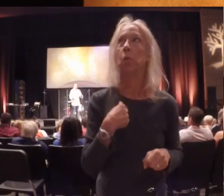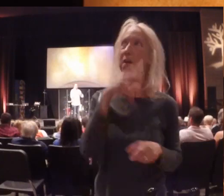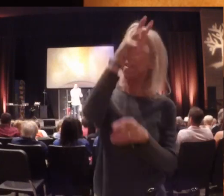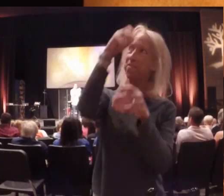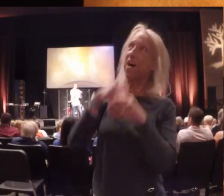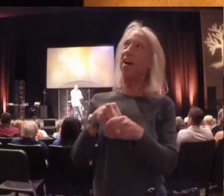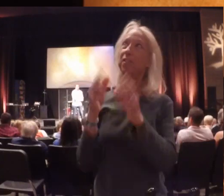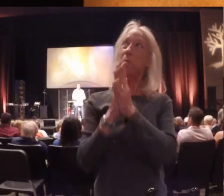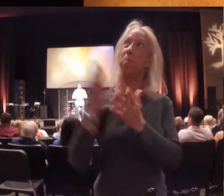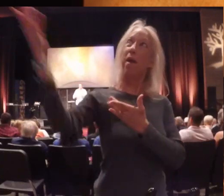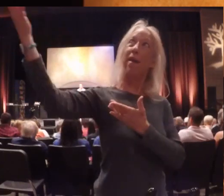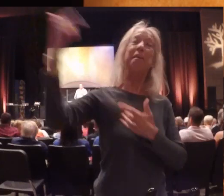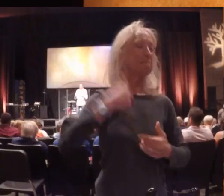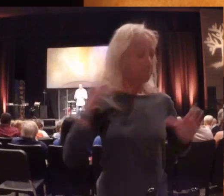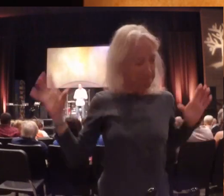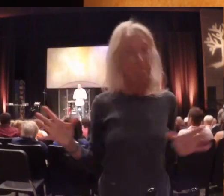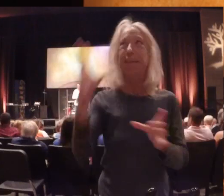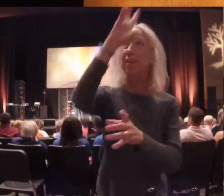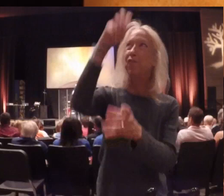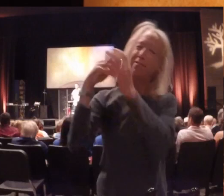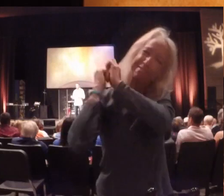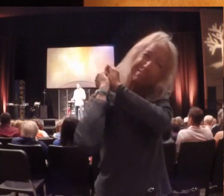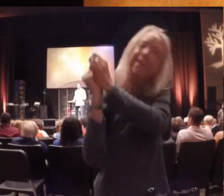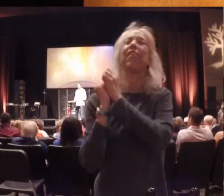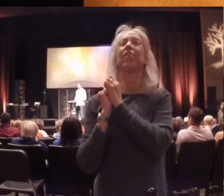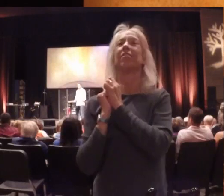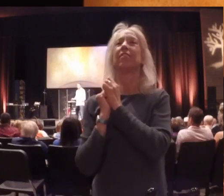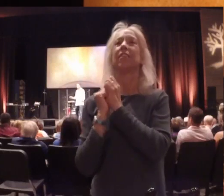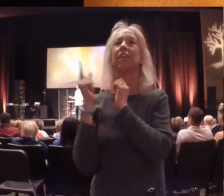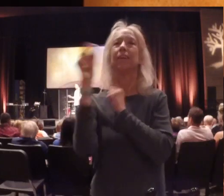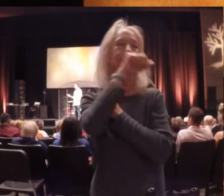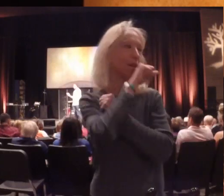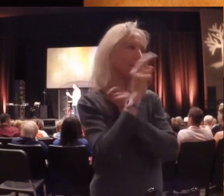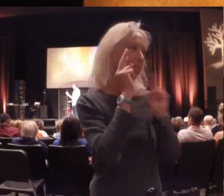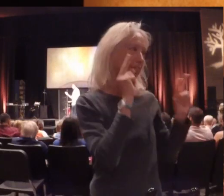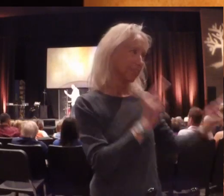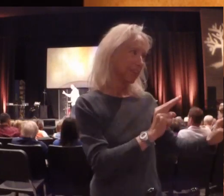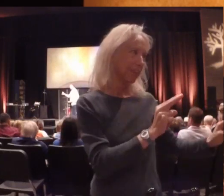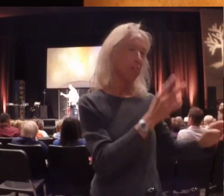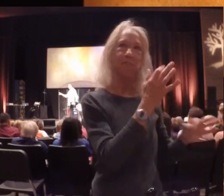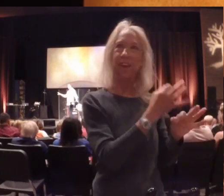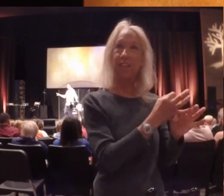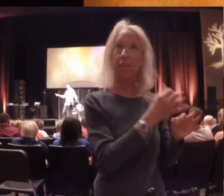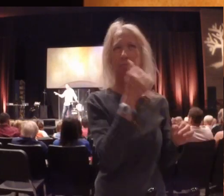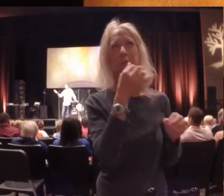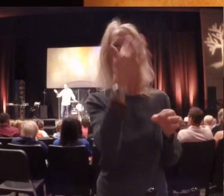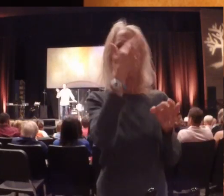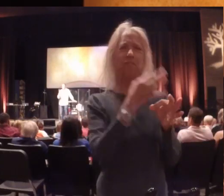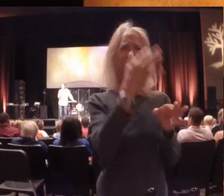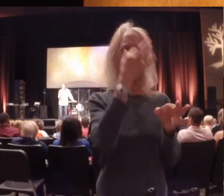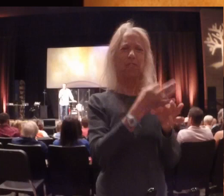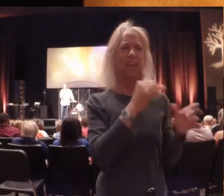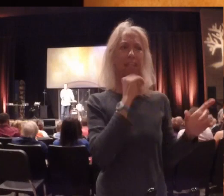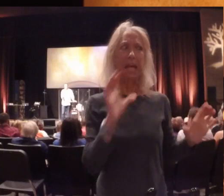when we're involved in his miracles. God loves for us to show our faith. He loves to see our faith. Because faith, we got to remember,